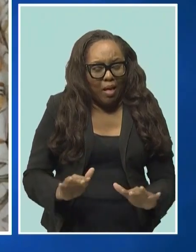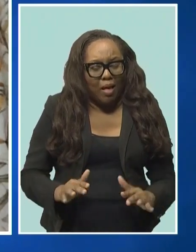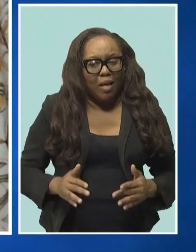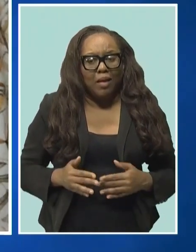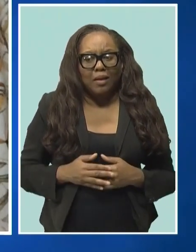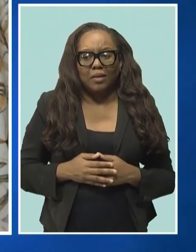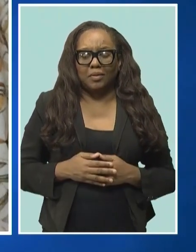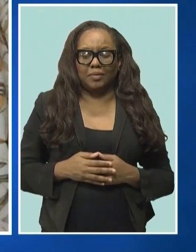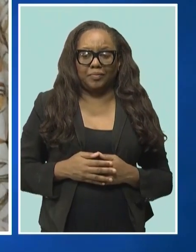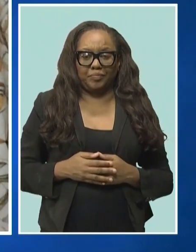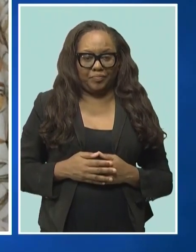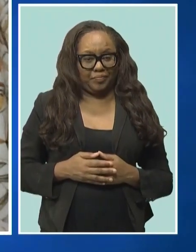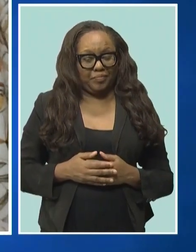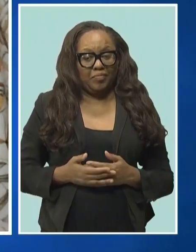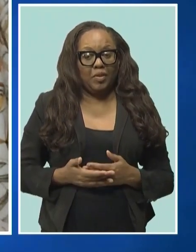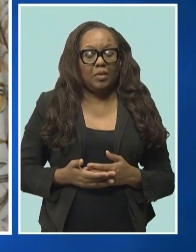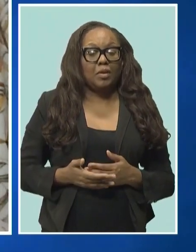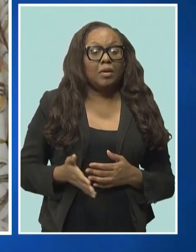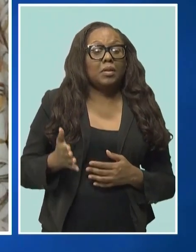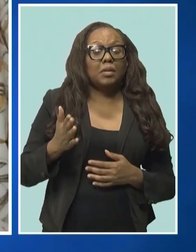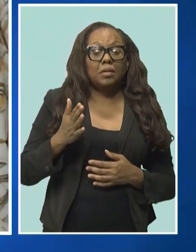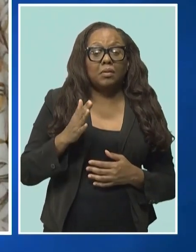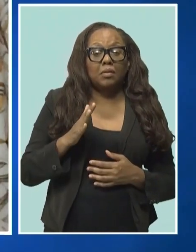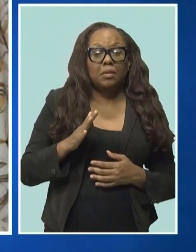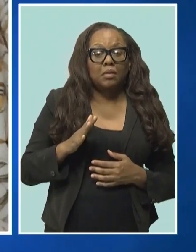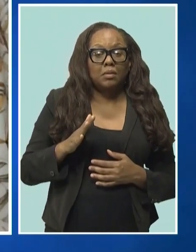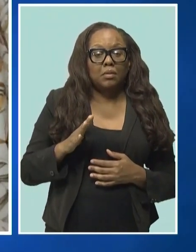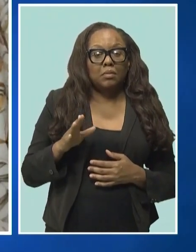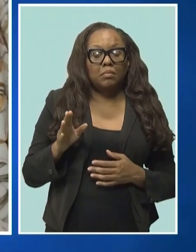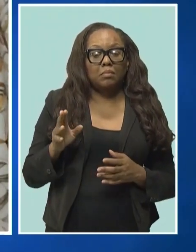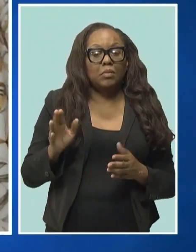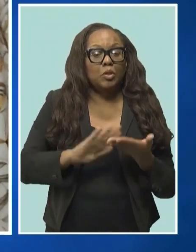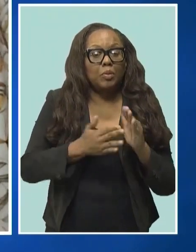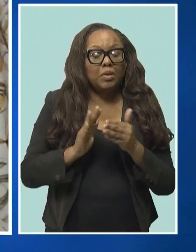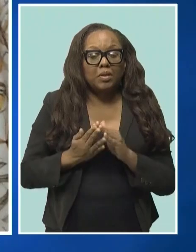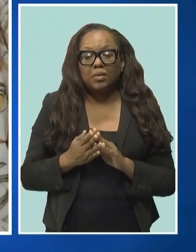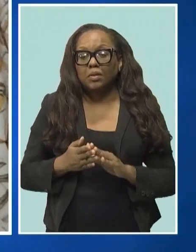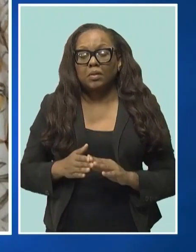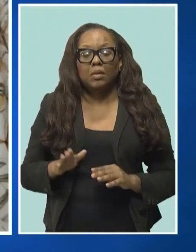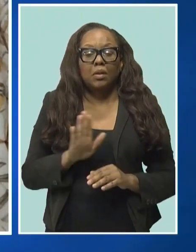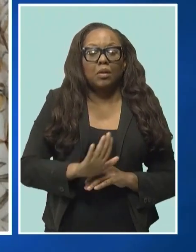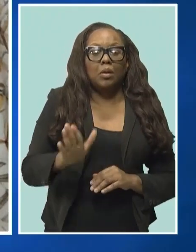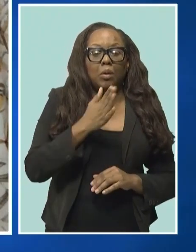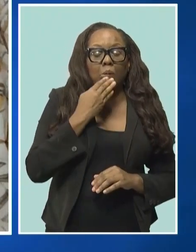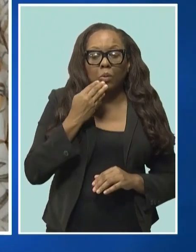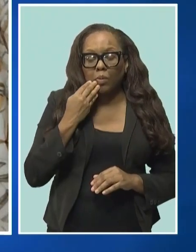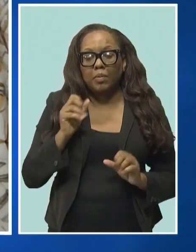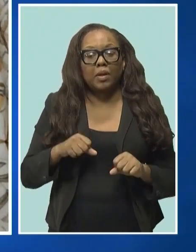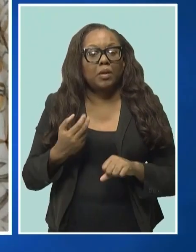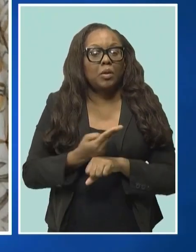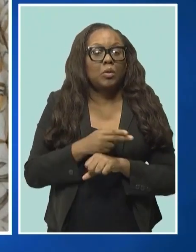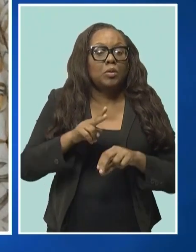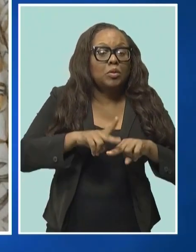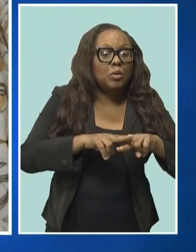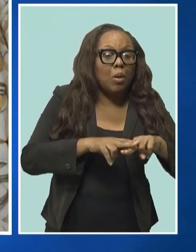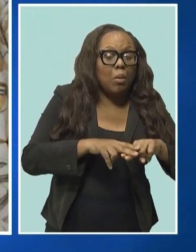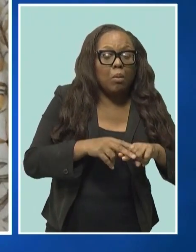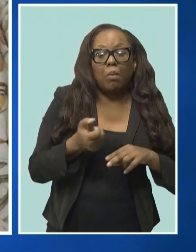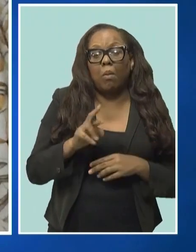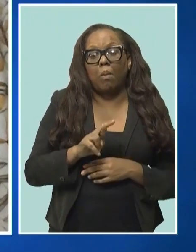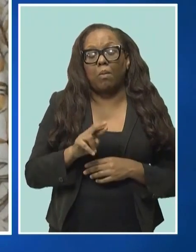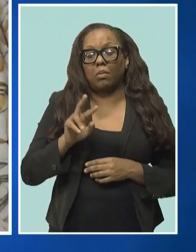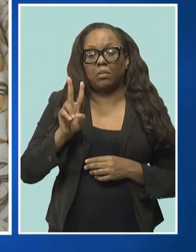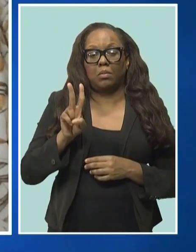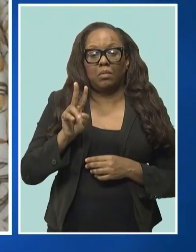that scale, in terms of residential areas, you can deal with individual worms by using salt and vinegar. The